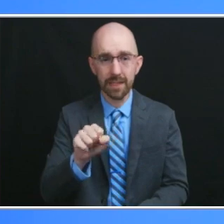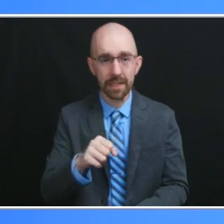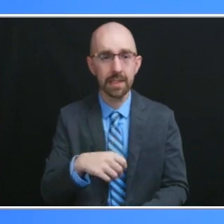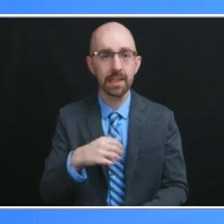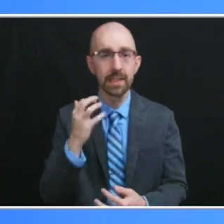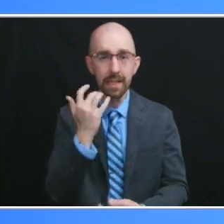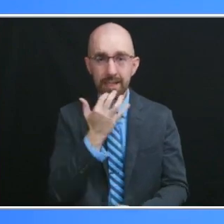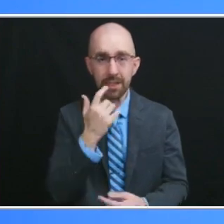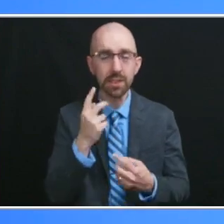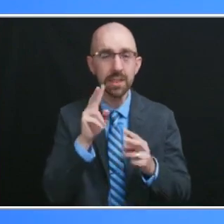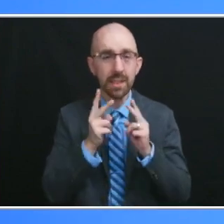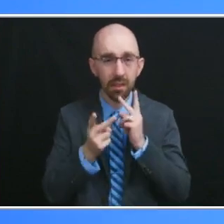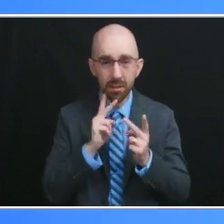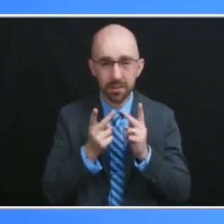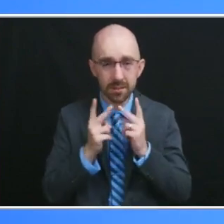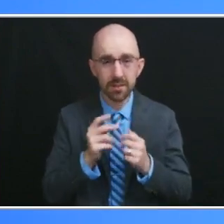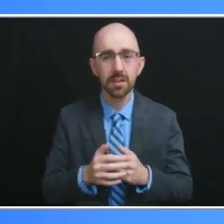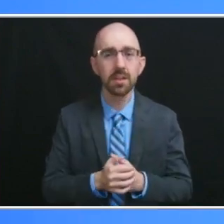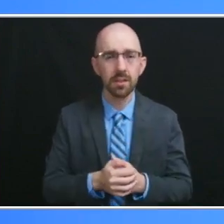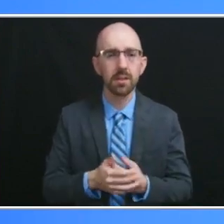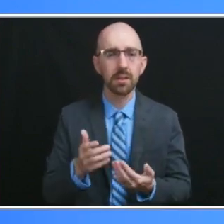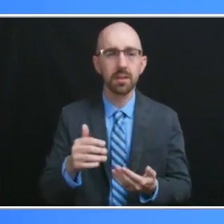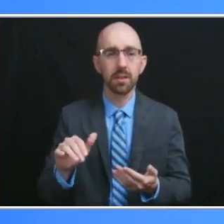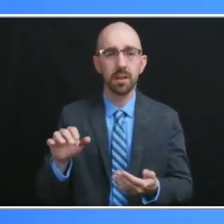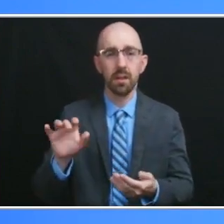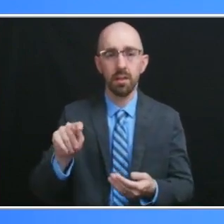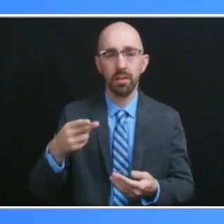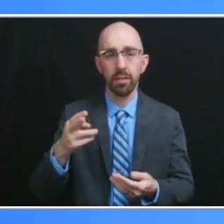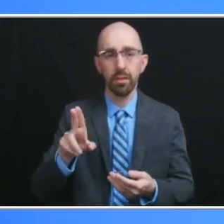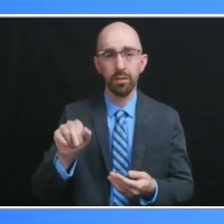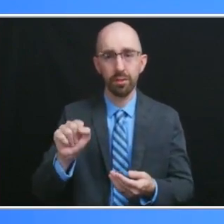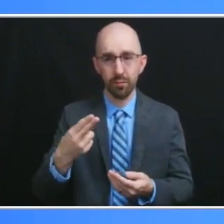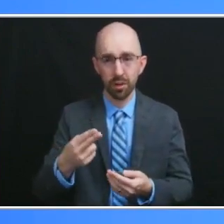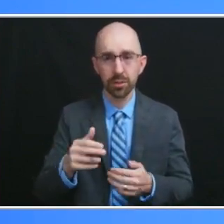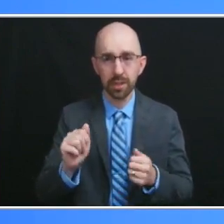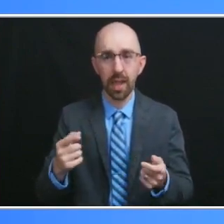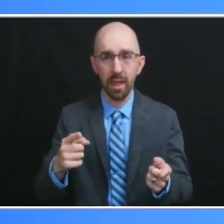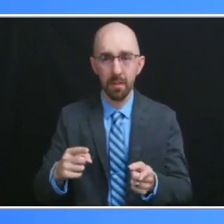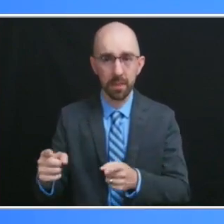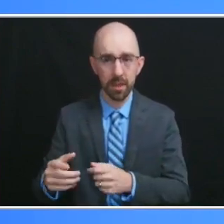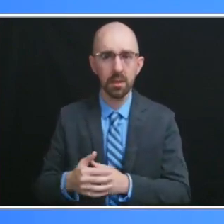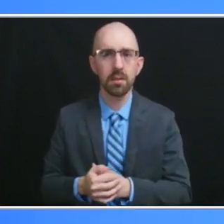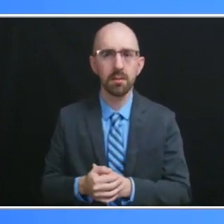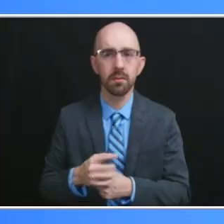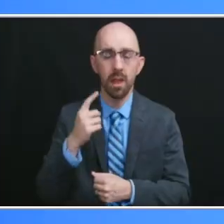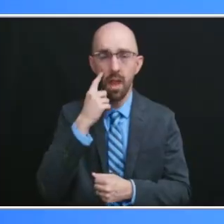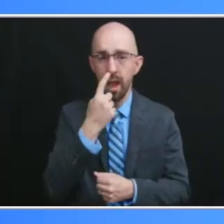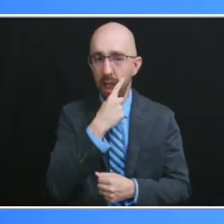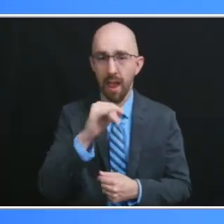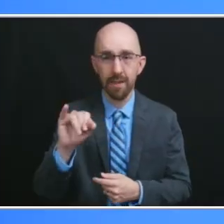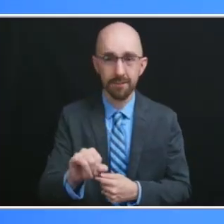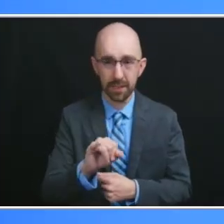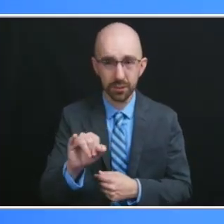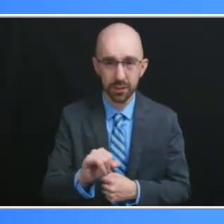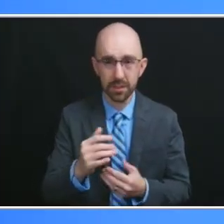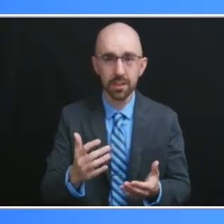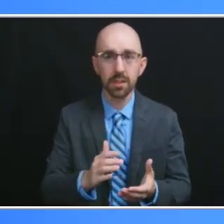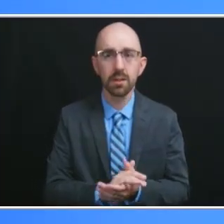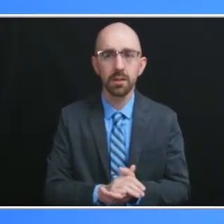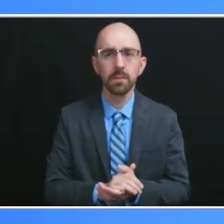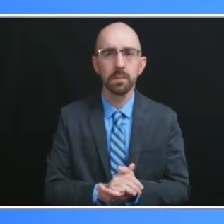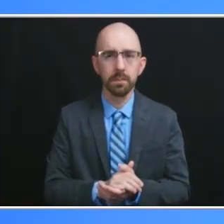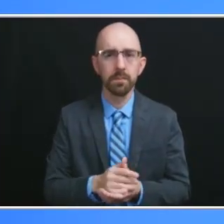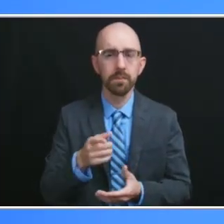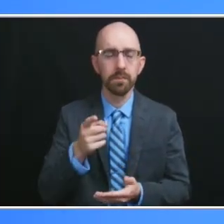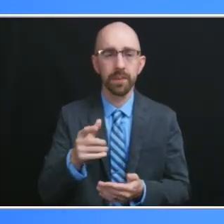oral candidiasis, which is like thrush, corneal damage, and eye infections. And those can be some of the most